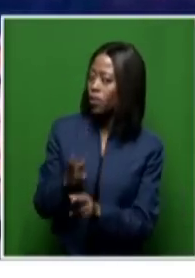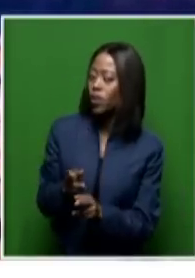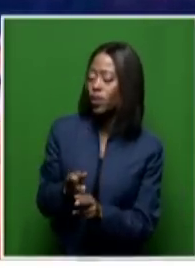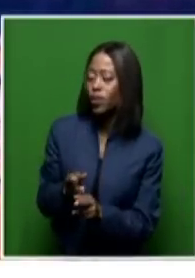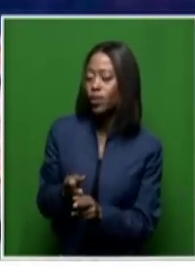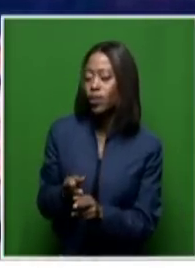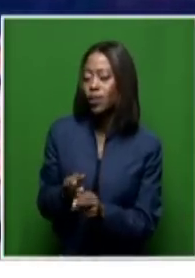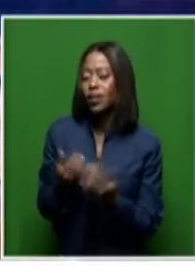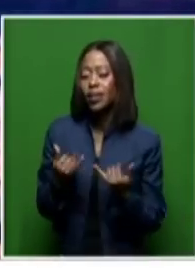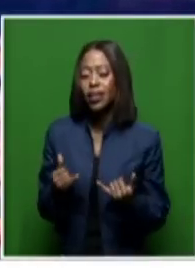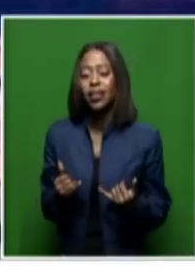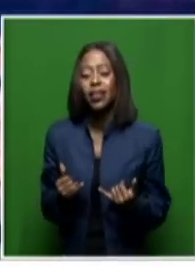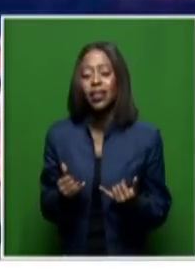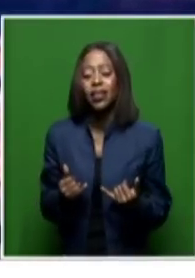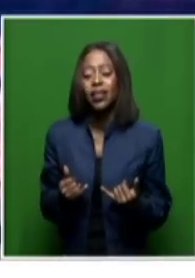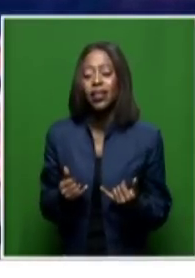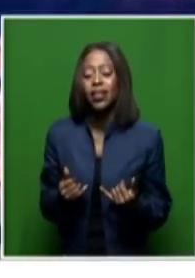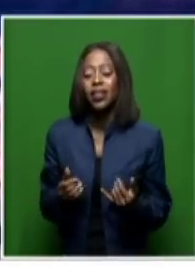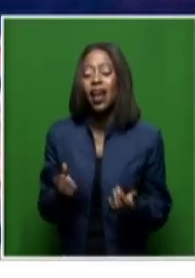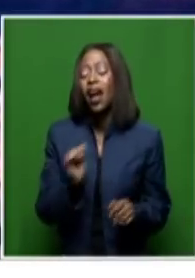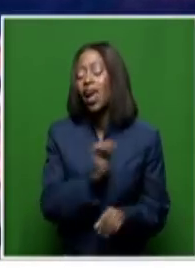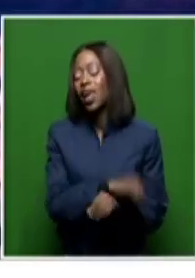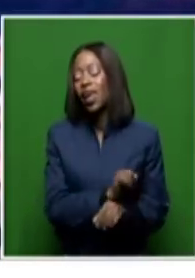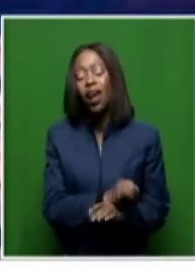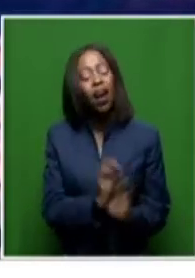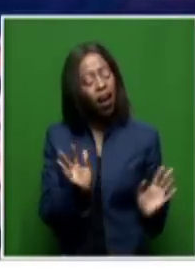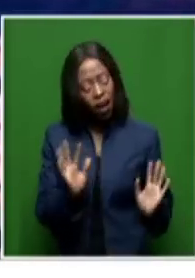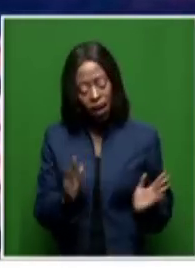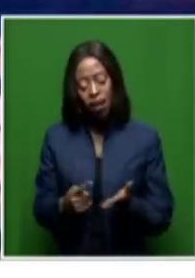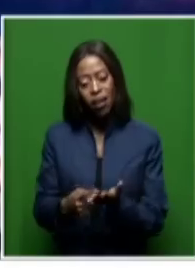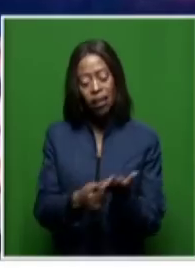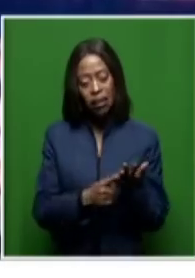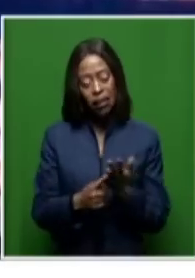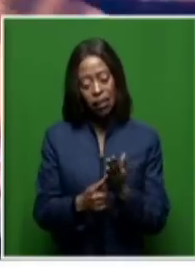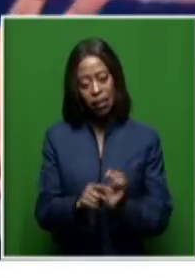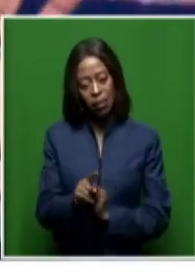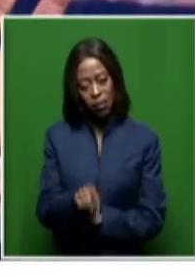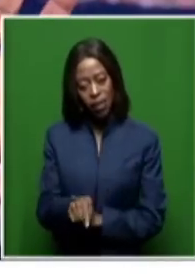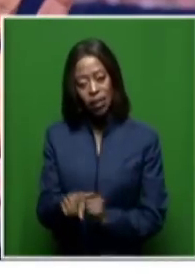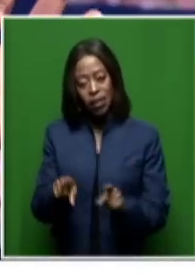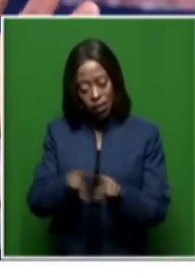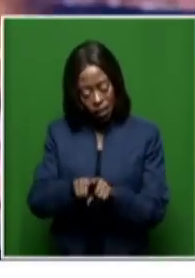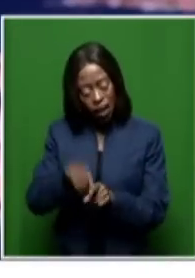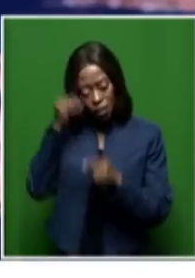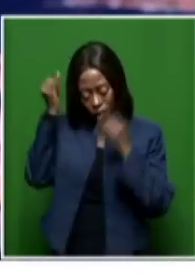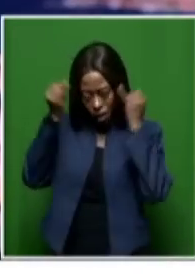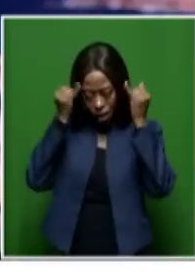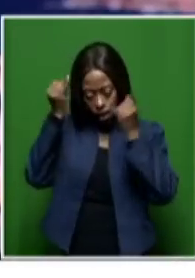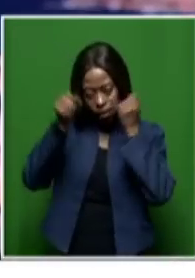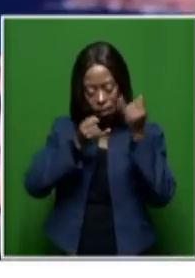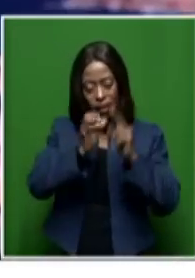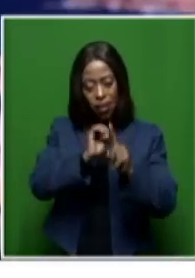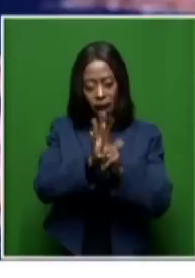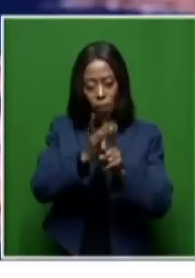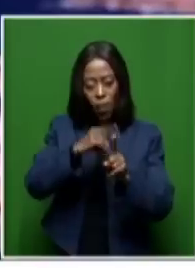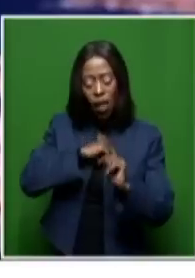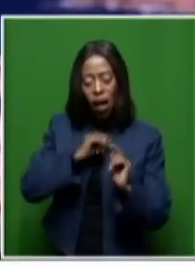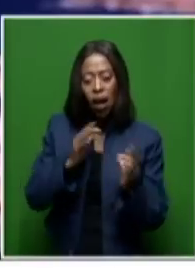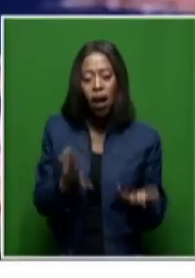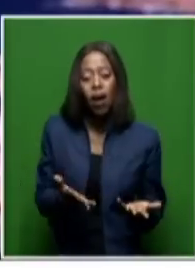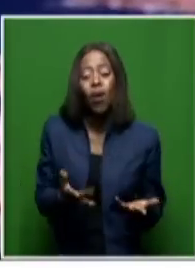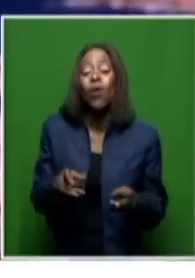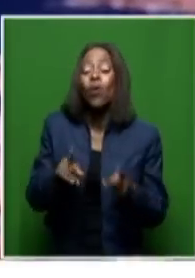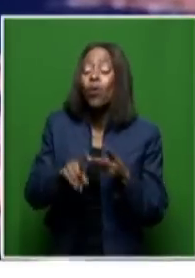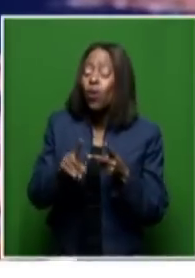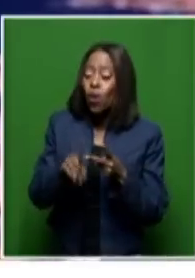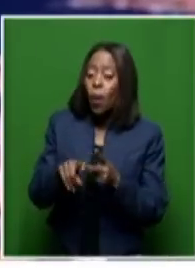We can't let it go. We've got to speak about it, including ideologically, how it affects us,